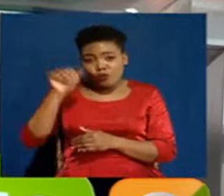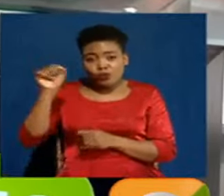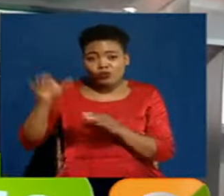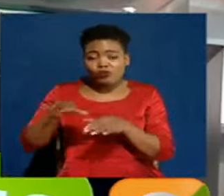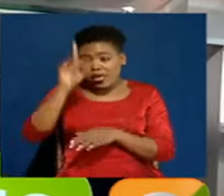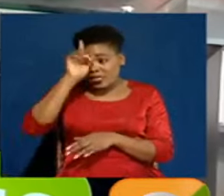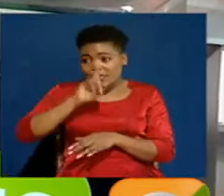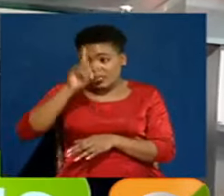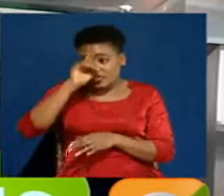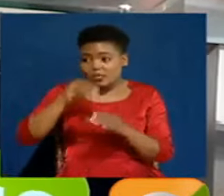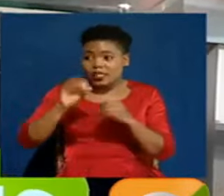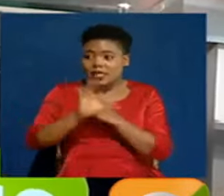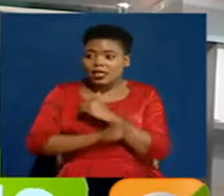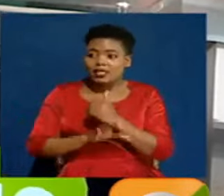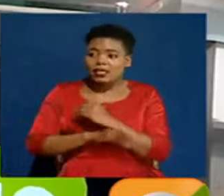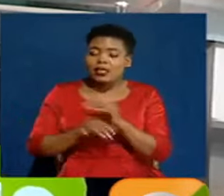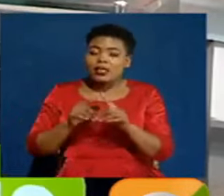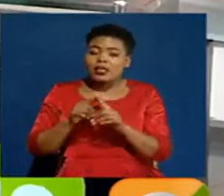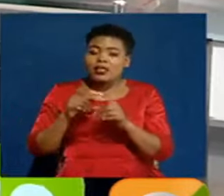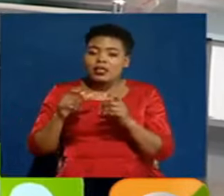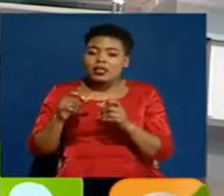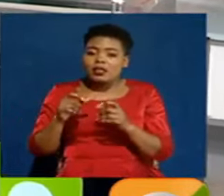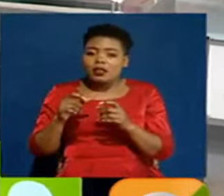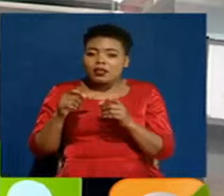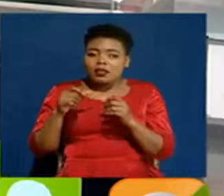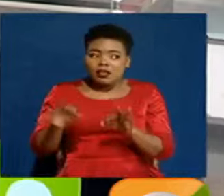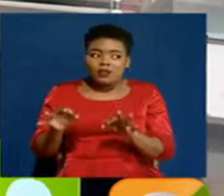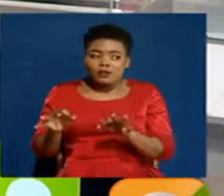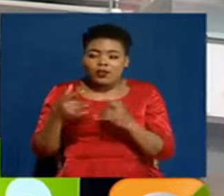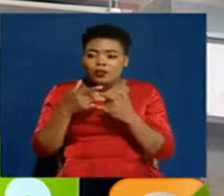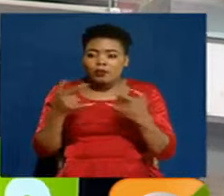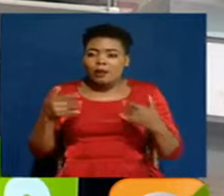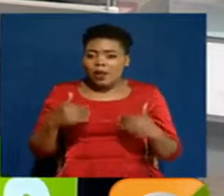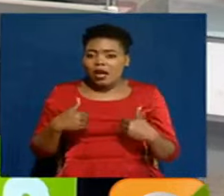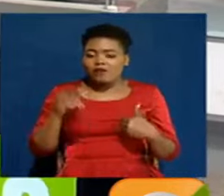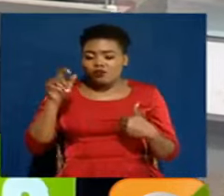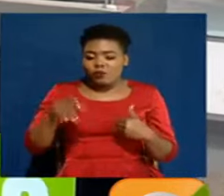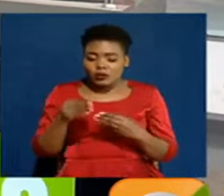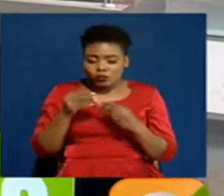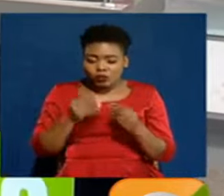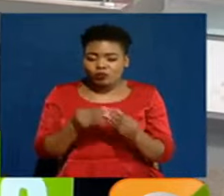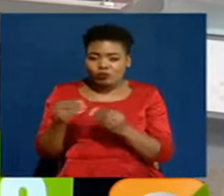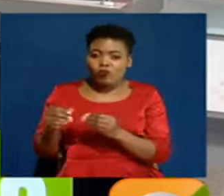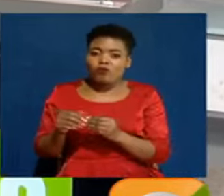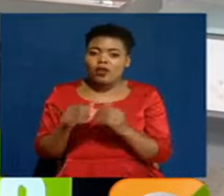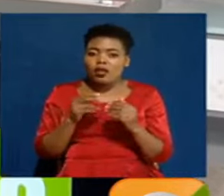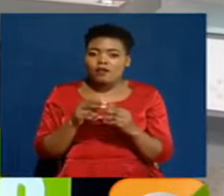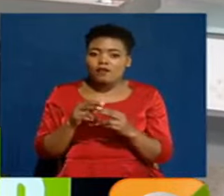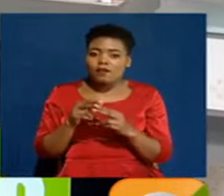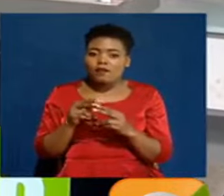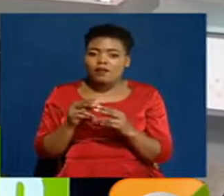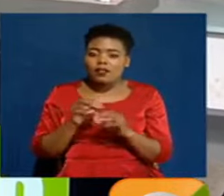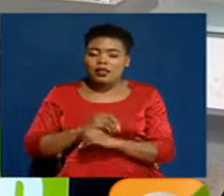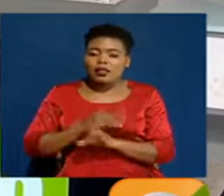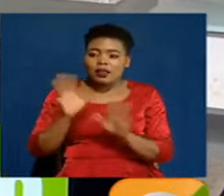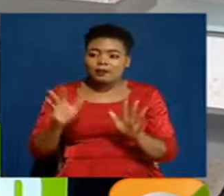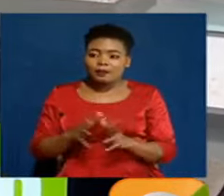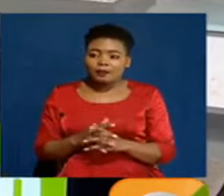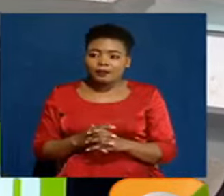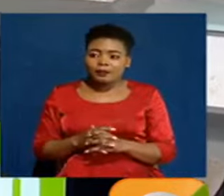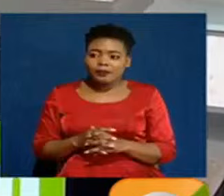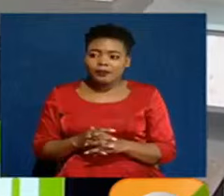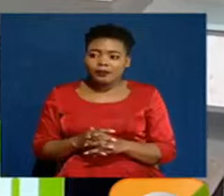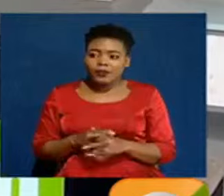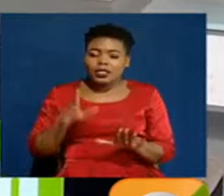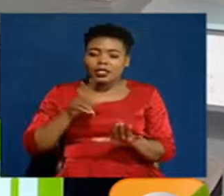then, at the turn of internal party elections, which strengthens intra-party democratic systems, at the